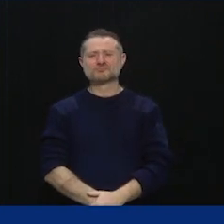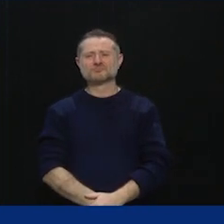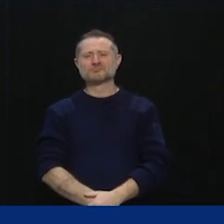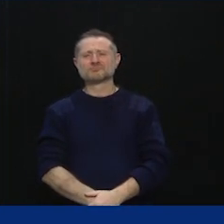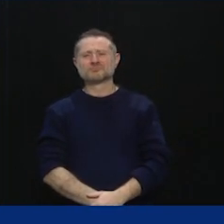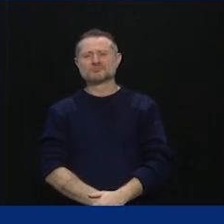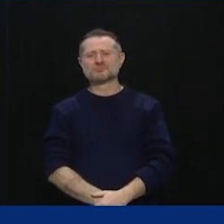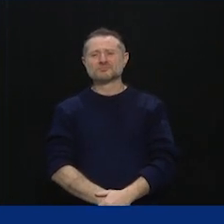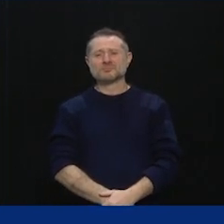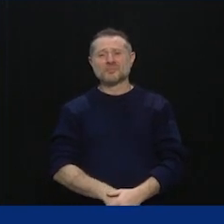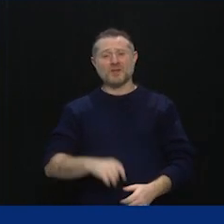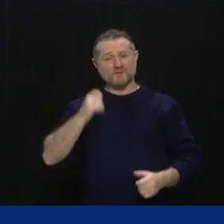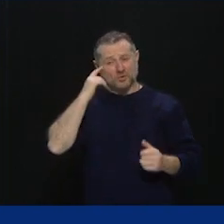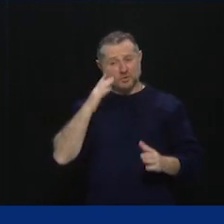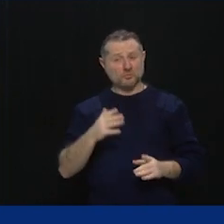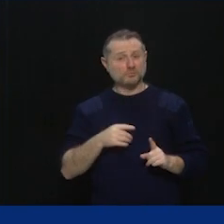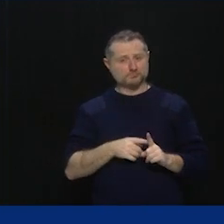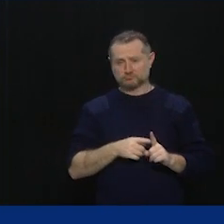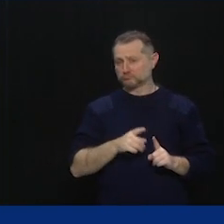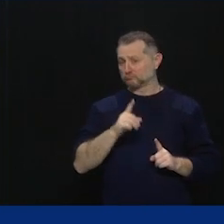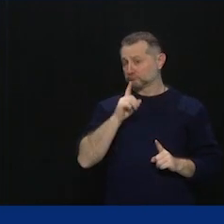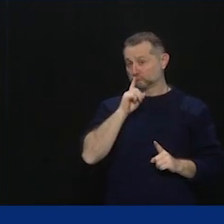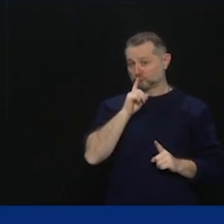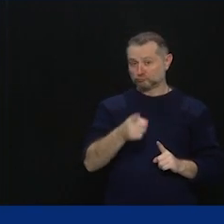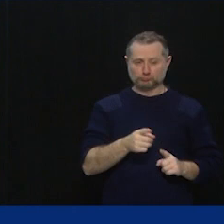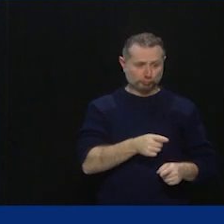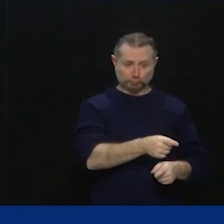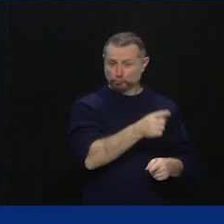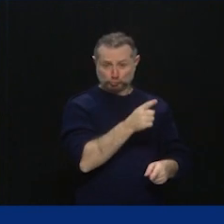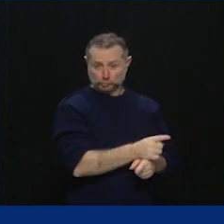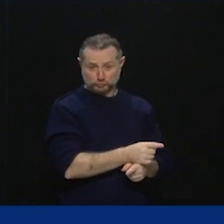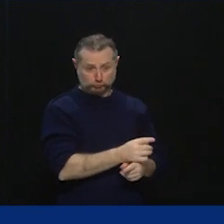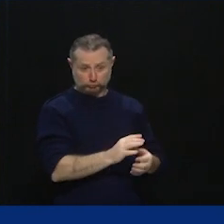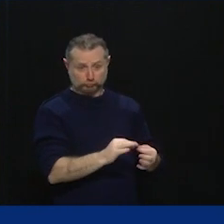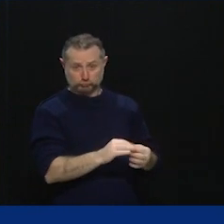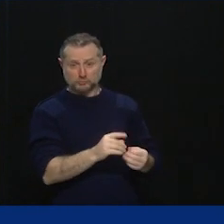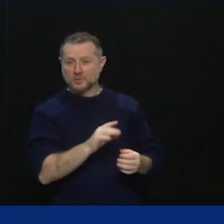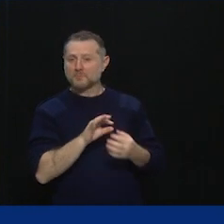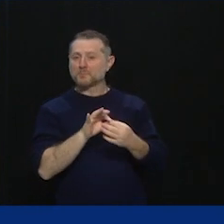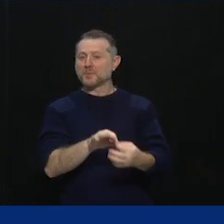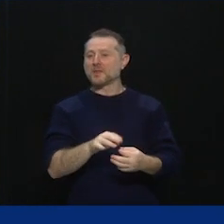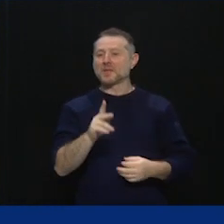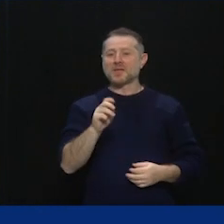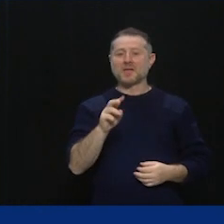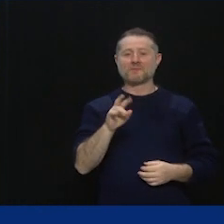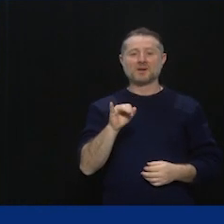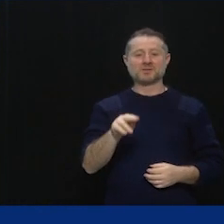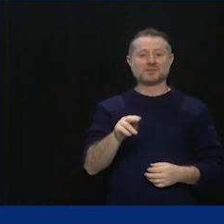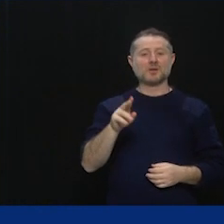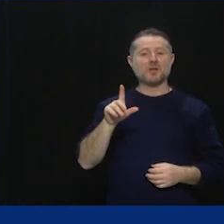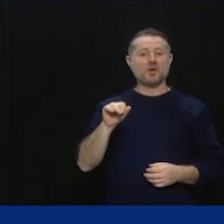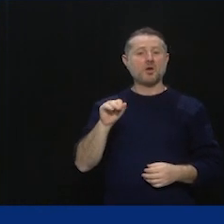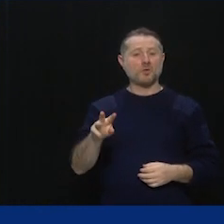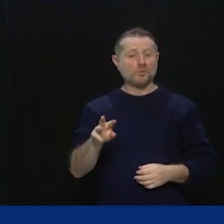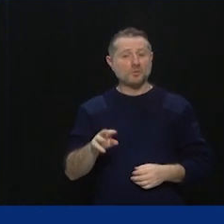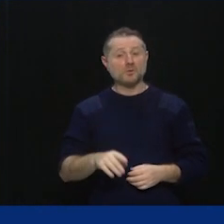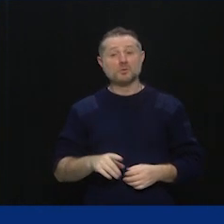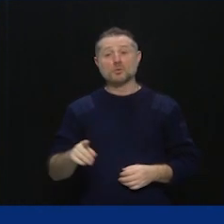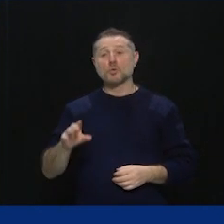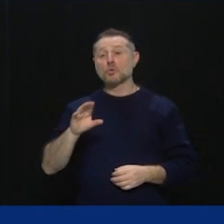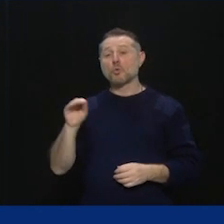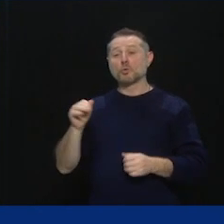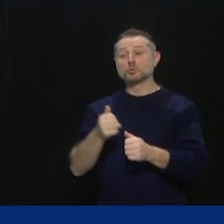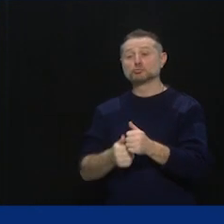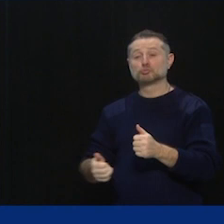in talking about this gentleman, Kevin Law, co-chair of the Regional Economic Development Council all these